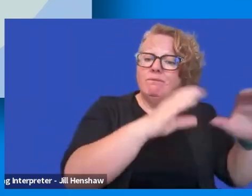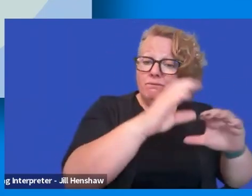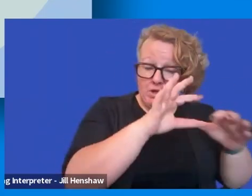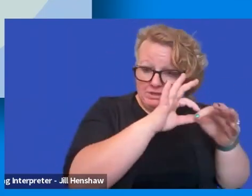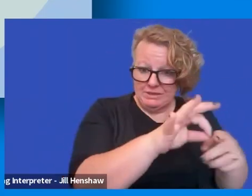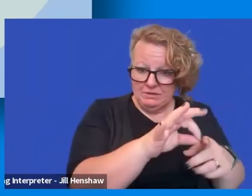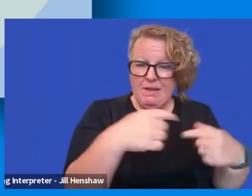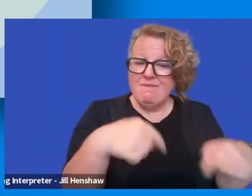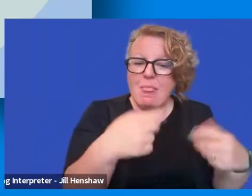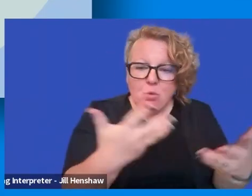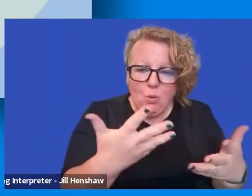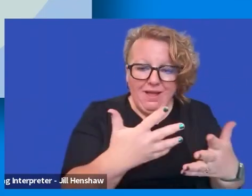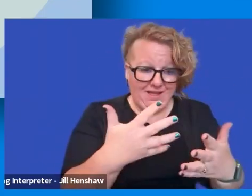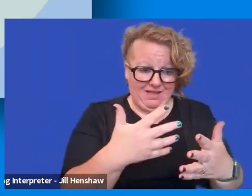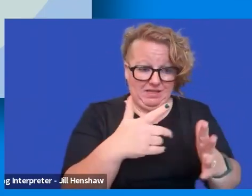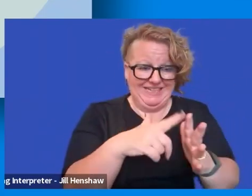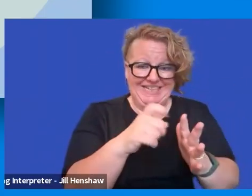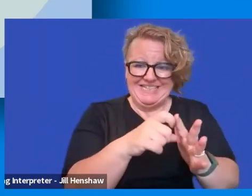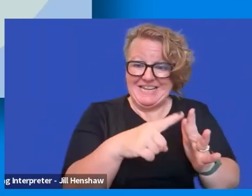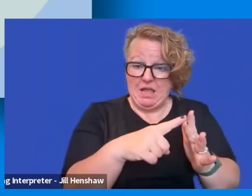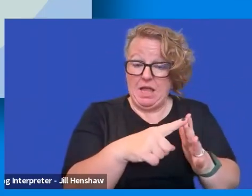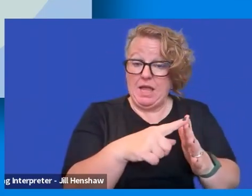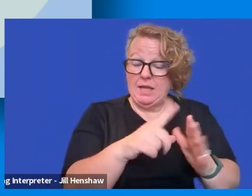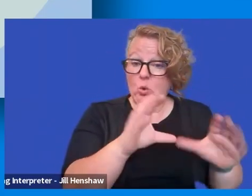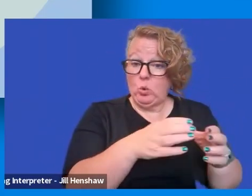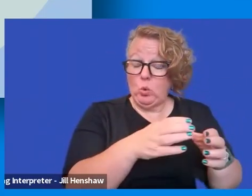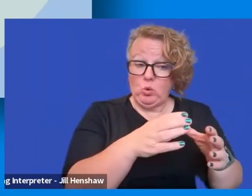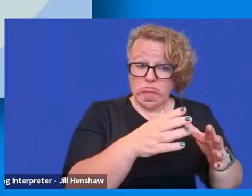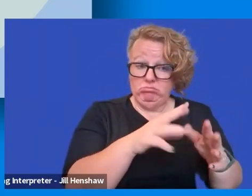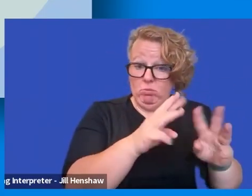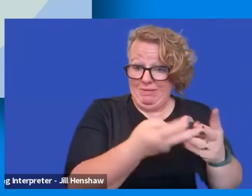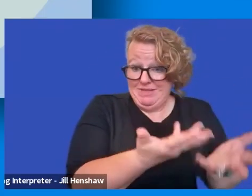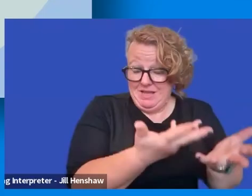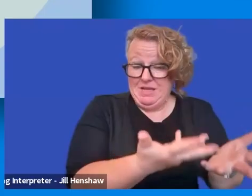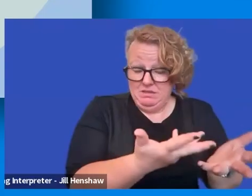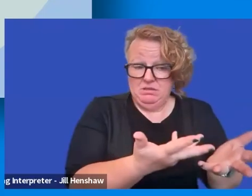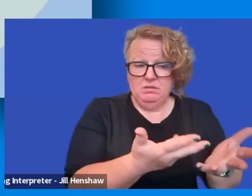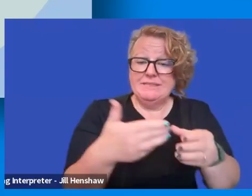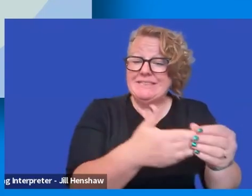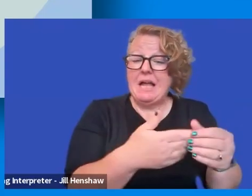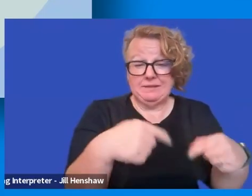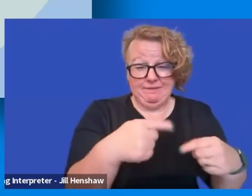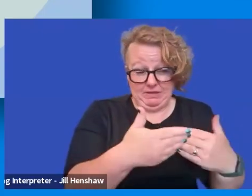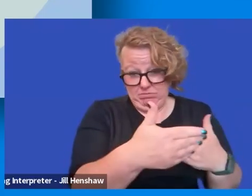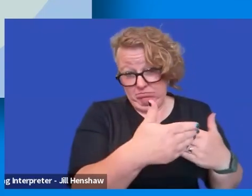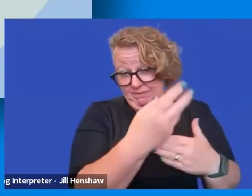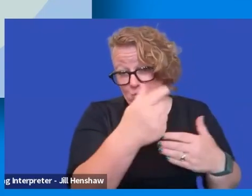on the EDI Caucus website now. The guide around EDI training will be available in the next few days, I would imagine, and the other two will